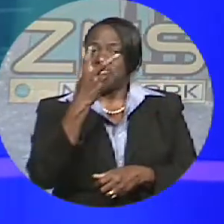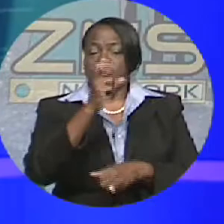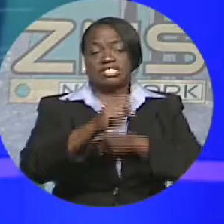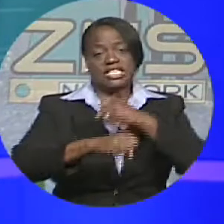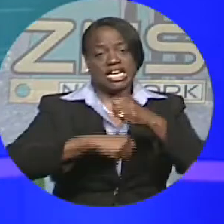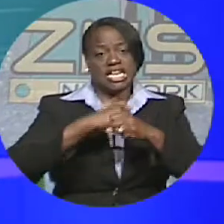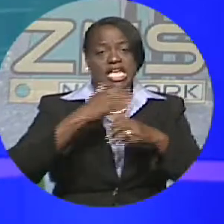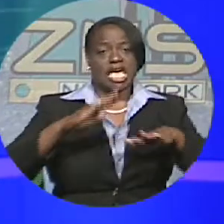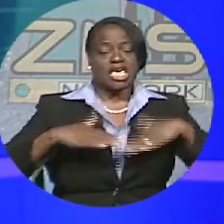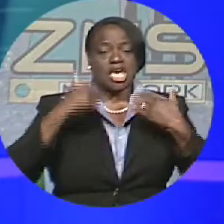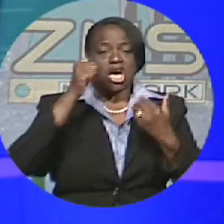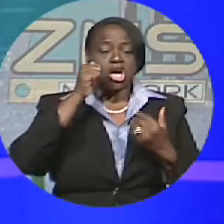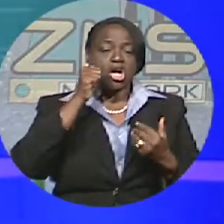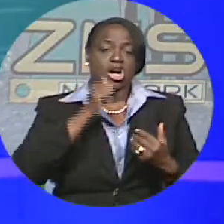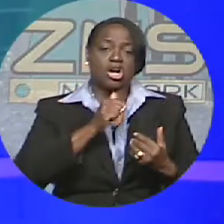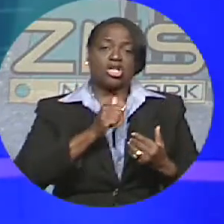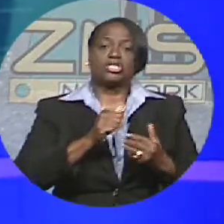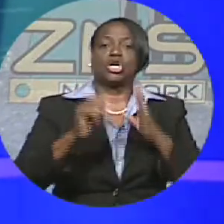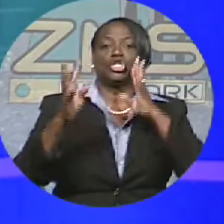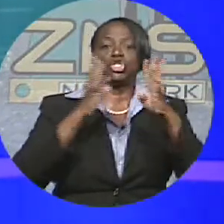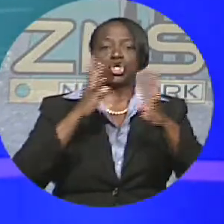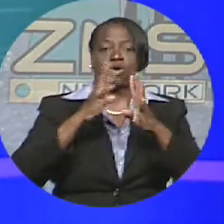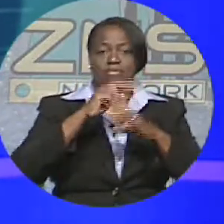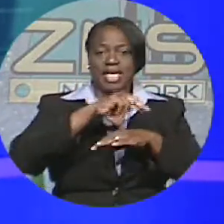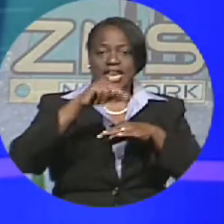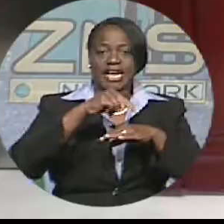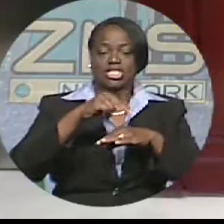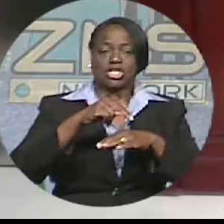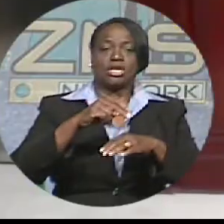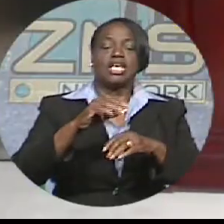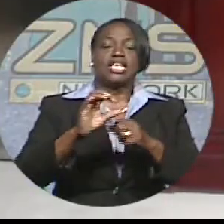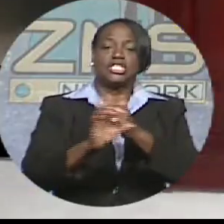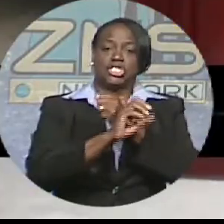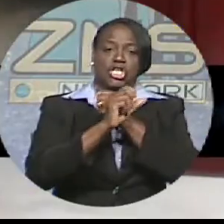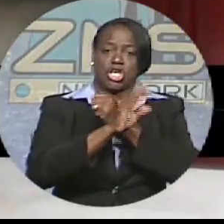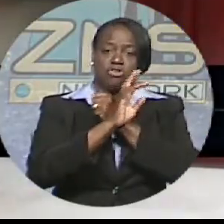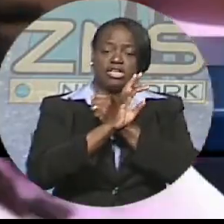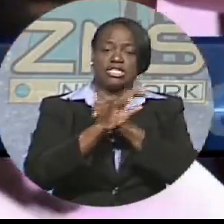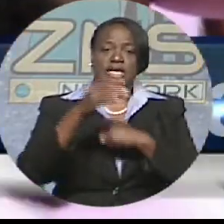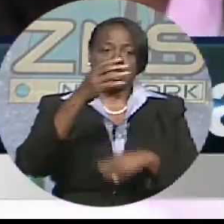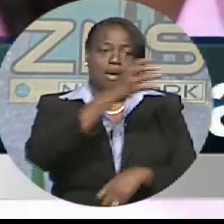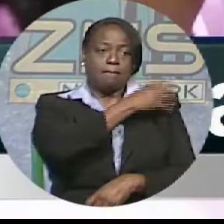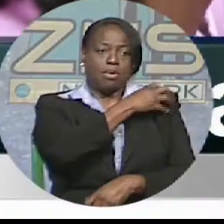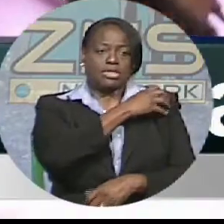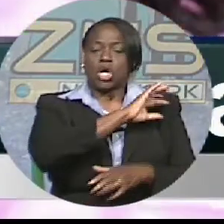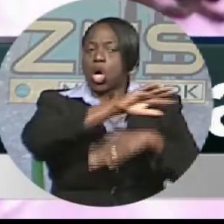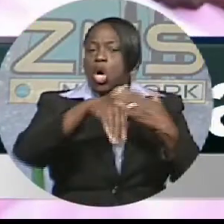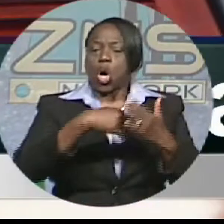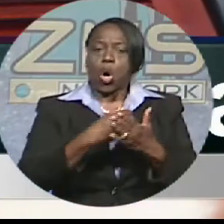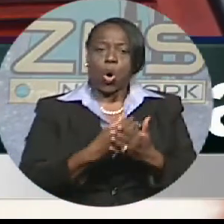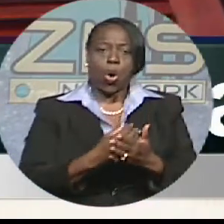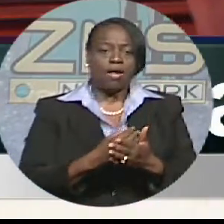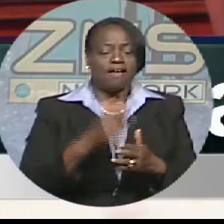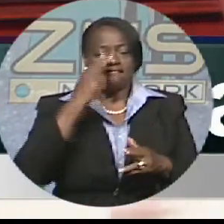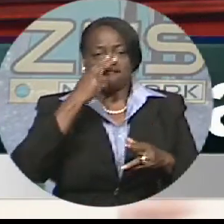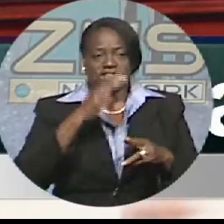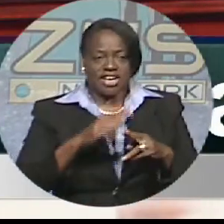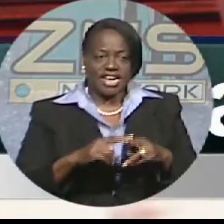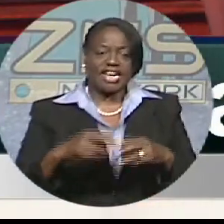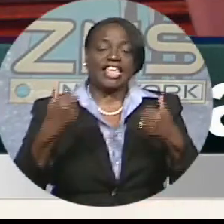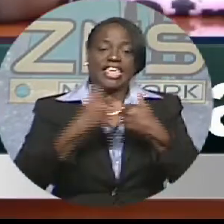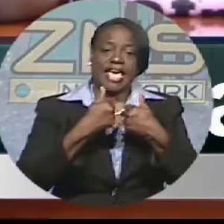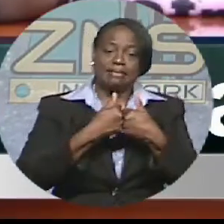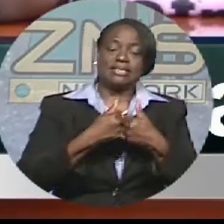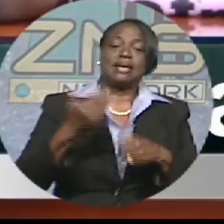pep talk from the National Security boss. It was all smiles and fun and games this past Thursday, but